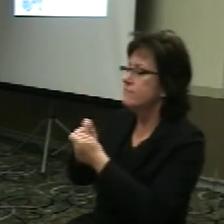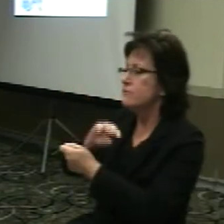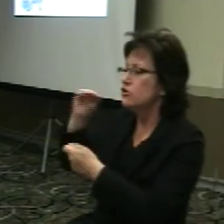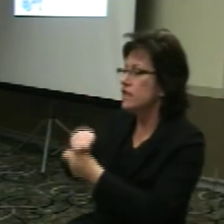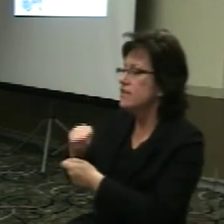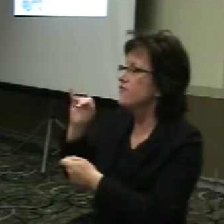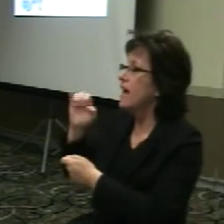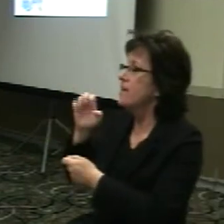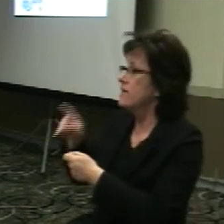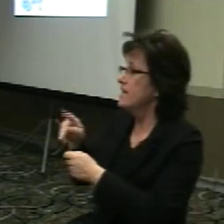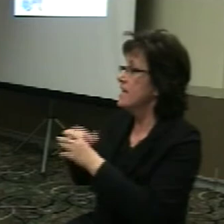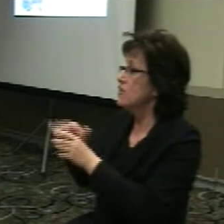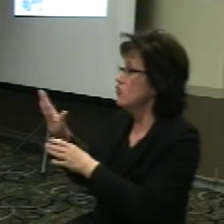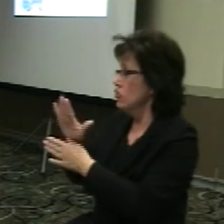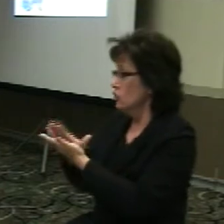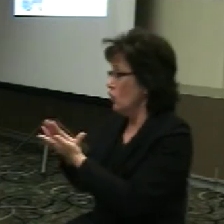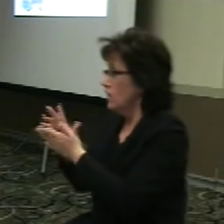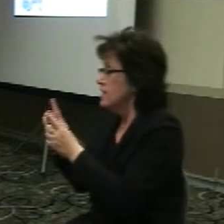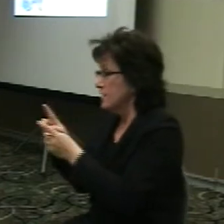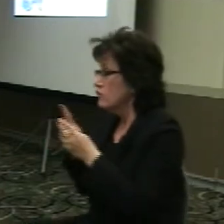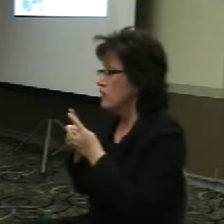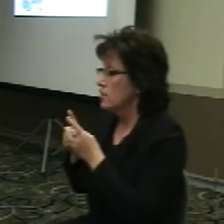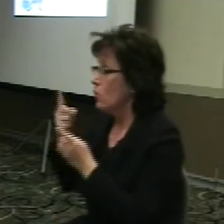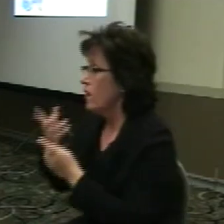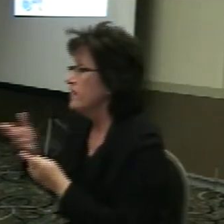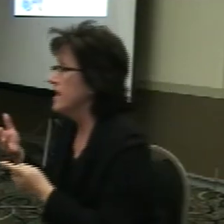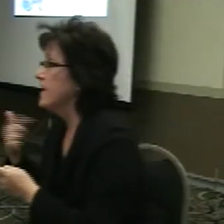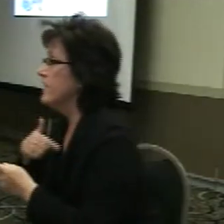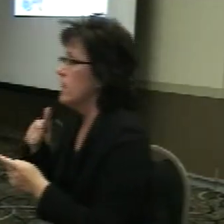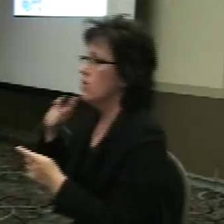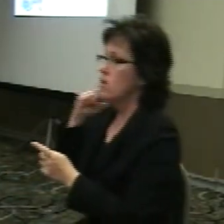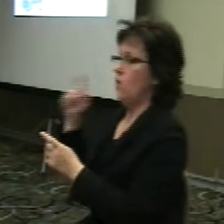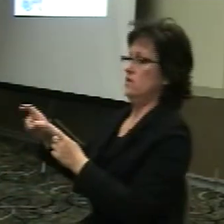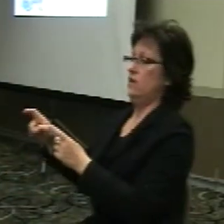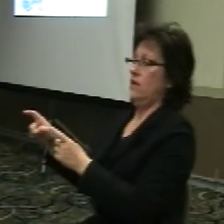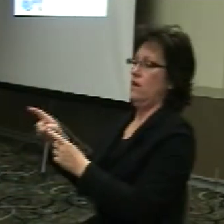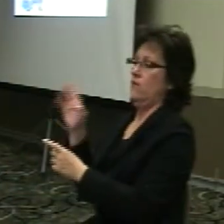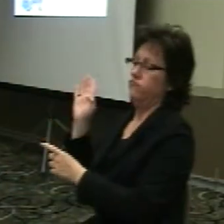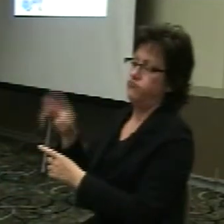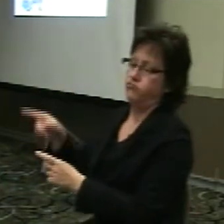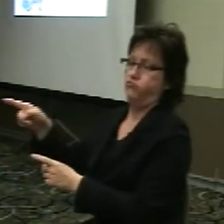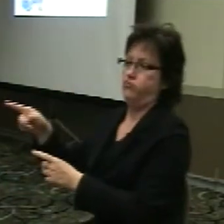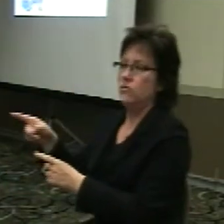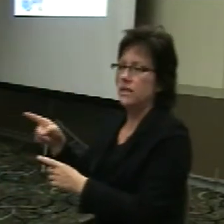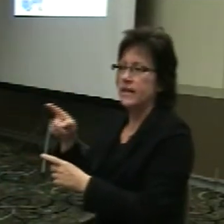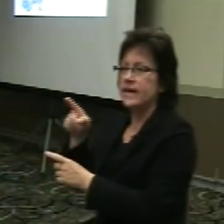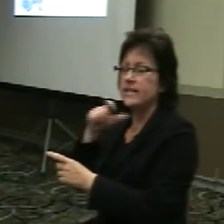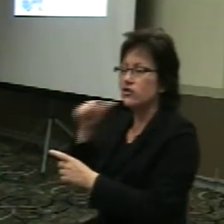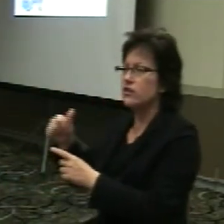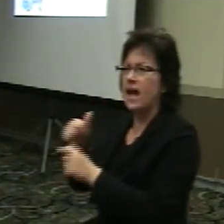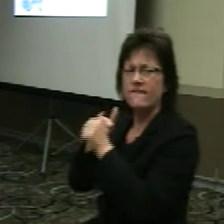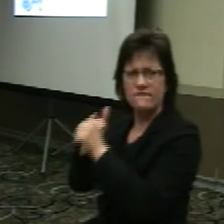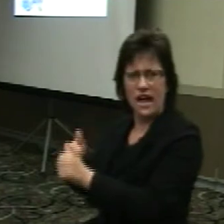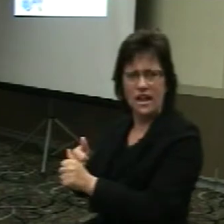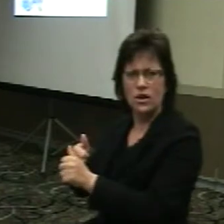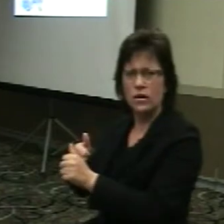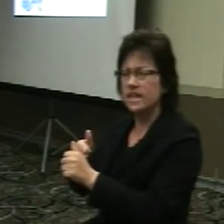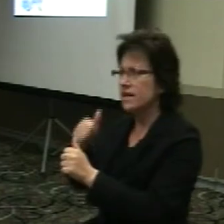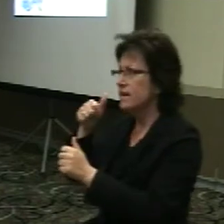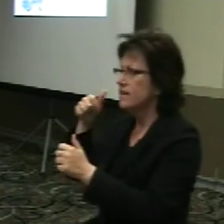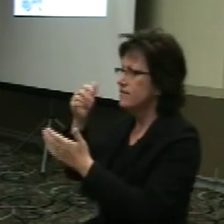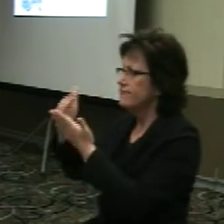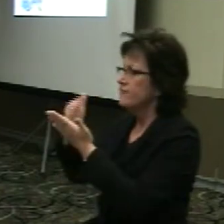district. One of the things they are starting to cite school districts on is if they find absolutely no letters of dissent.